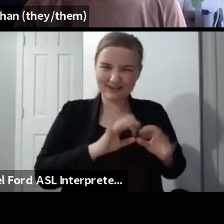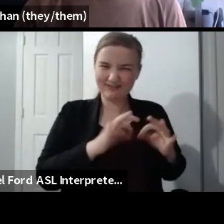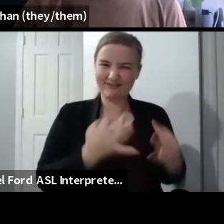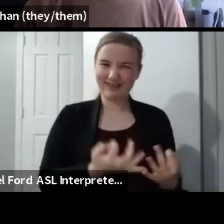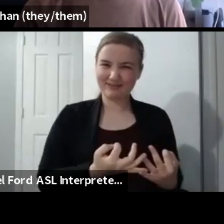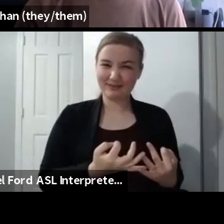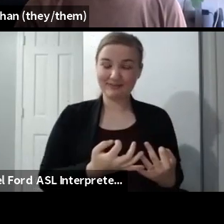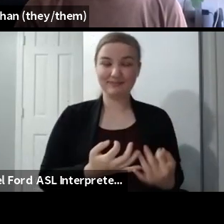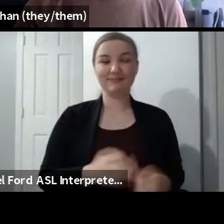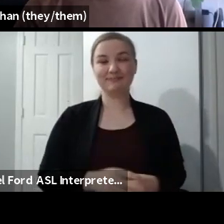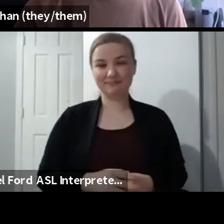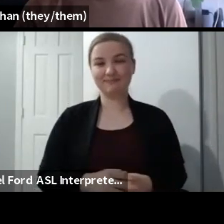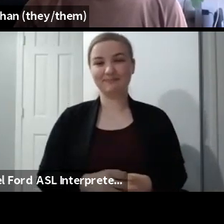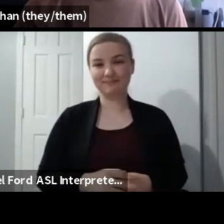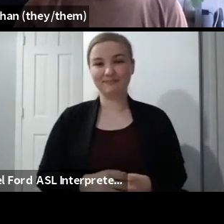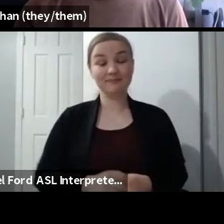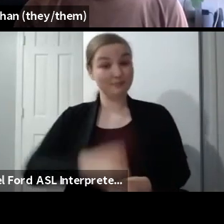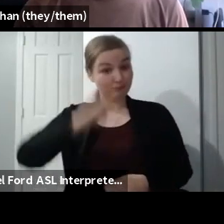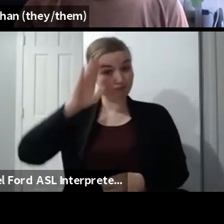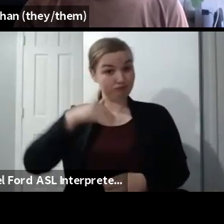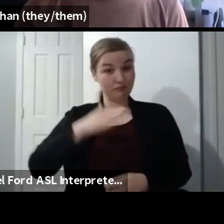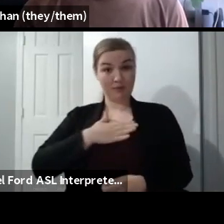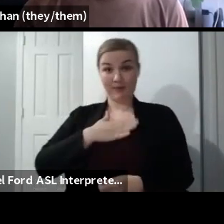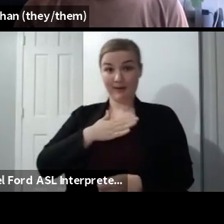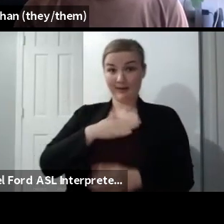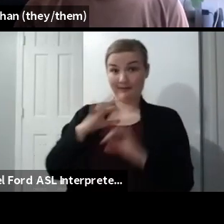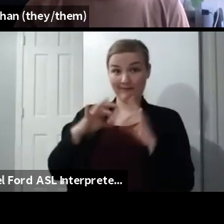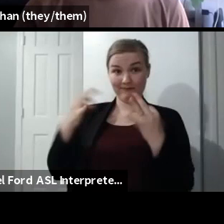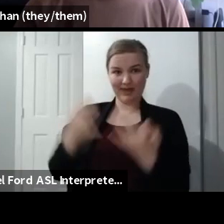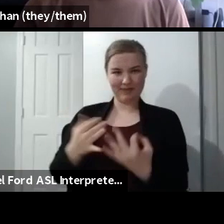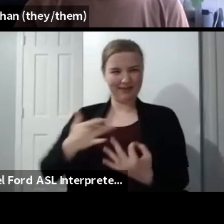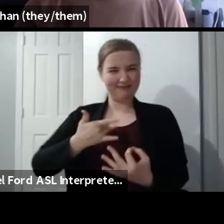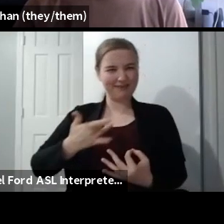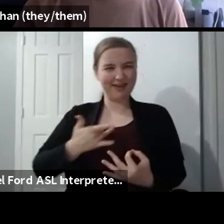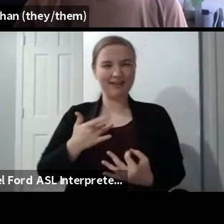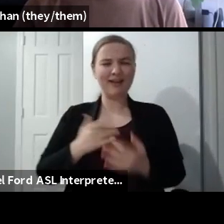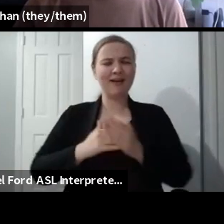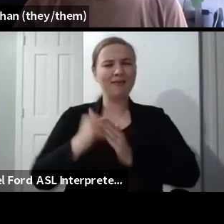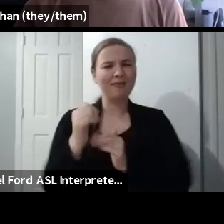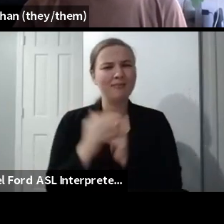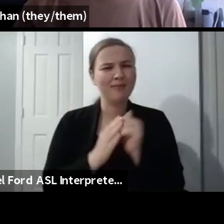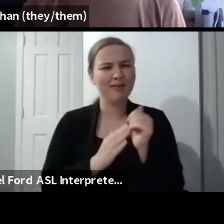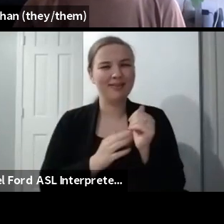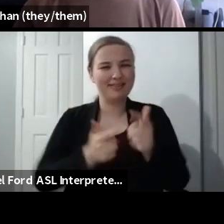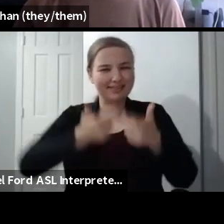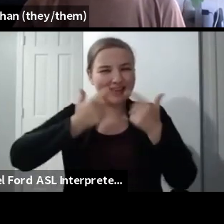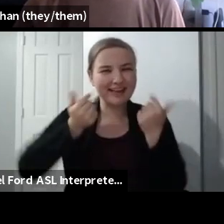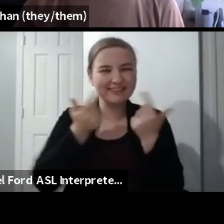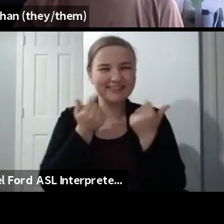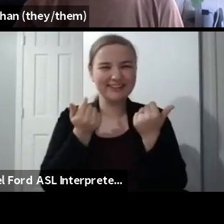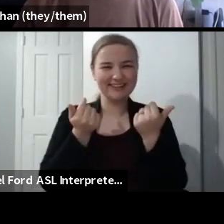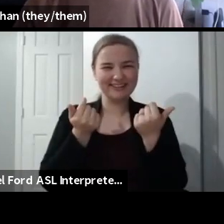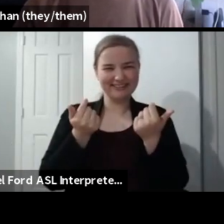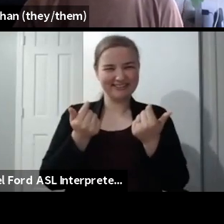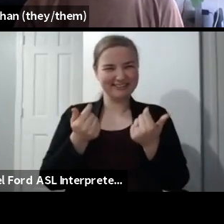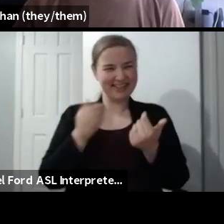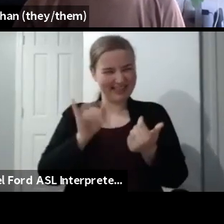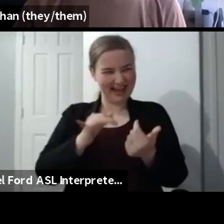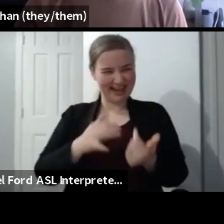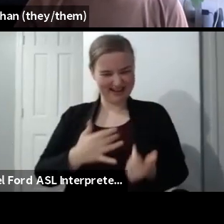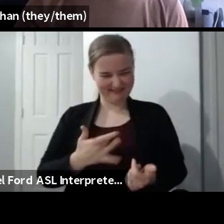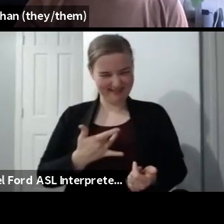of laughter and partying and place for comfort in each otherness to make up for all the